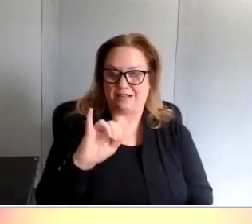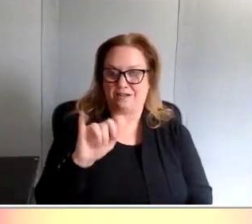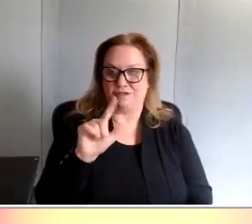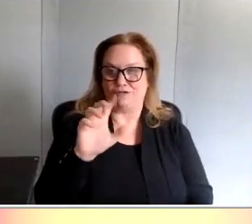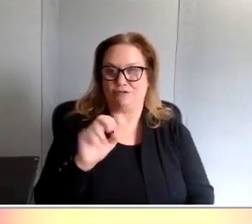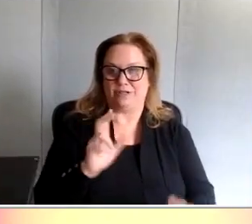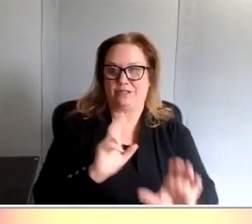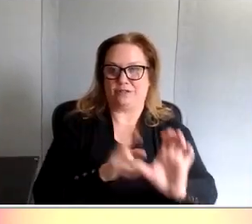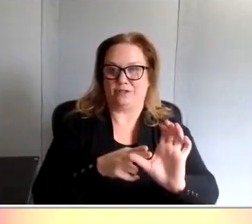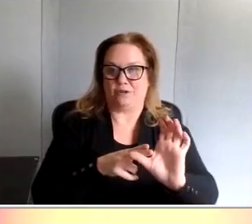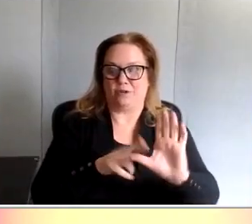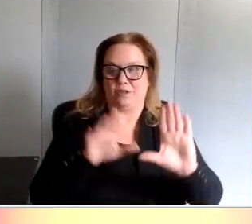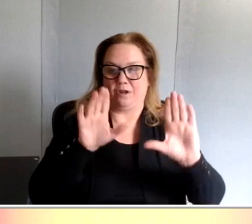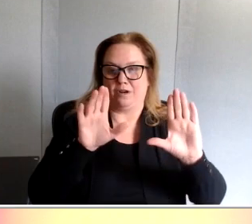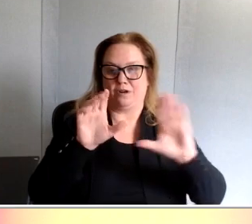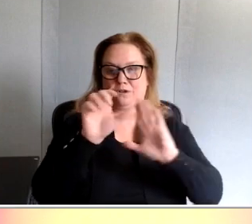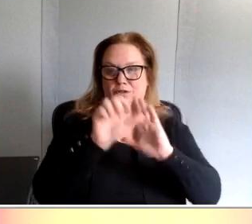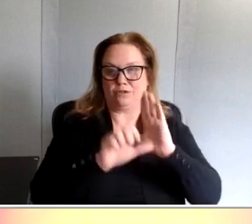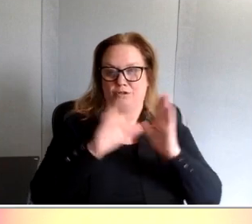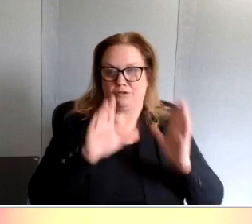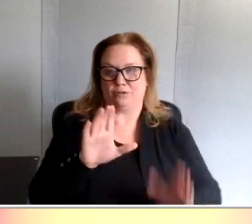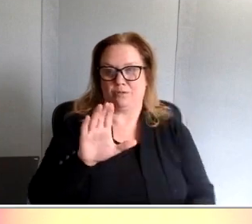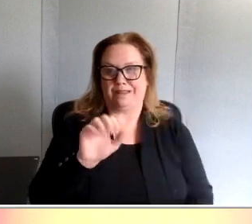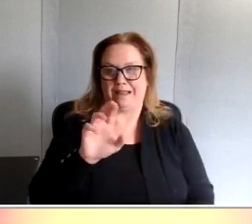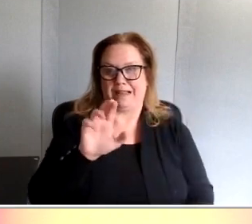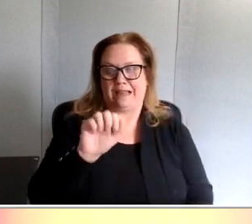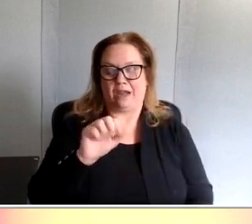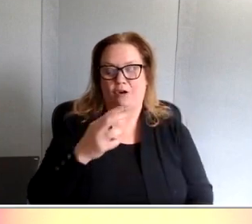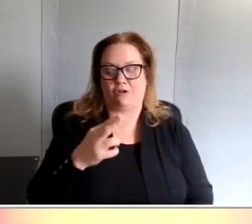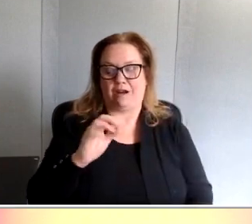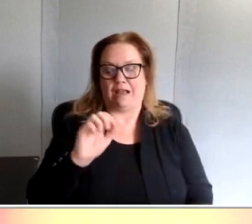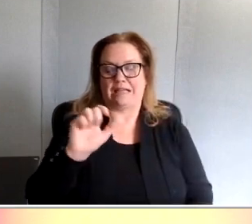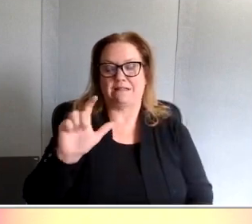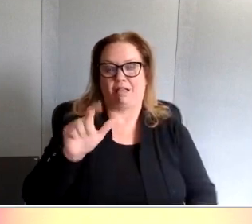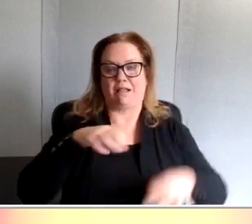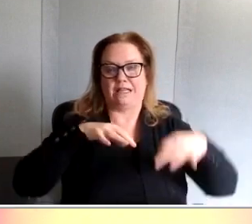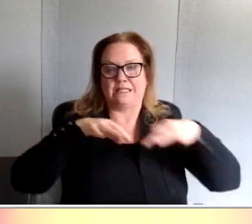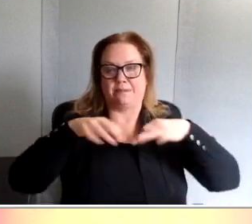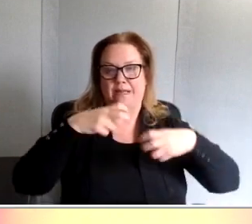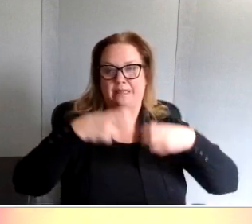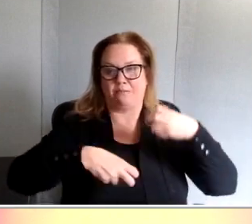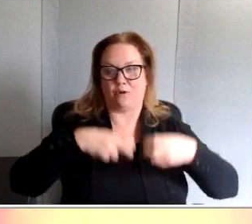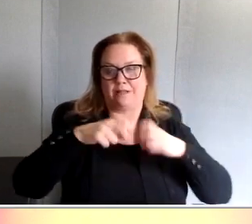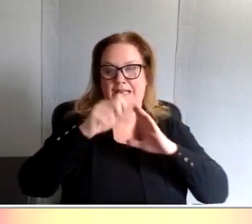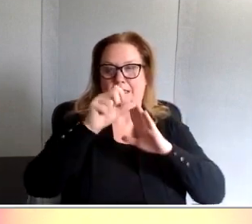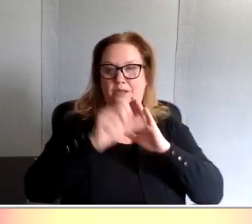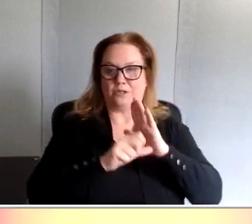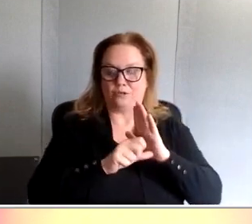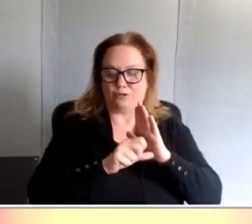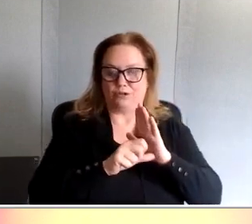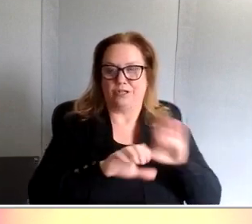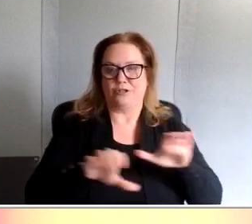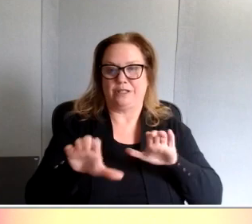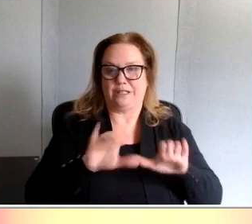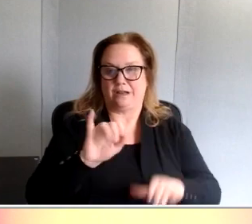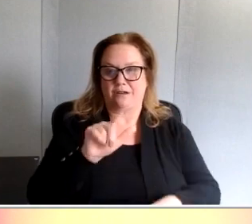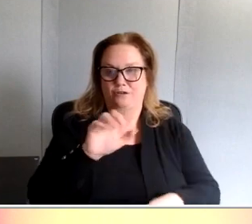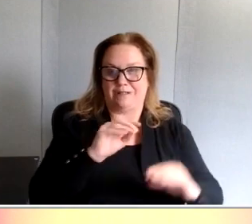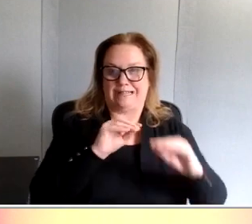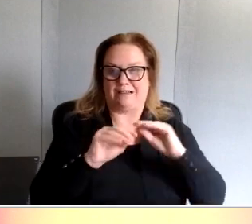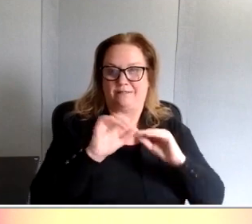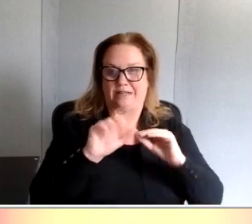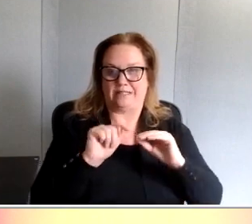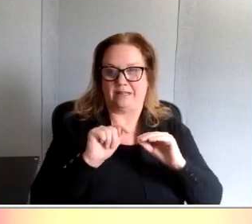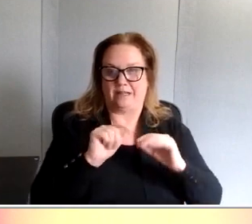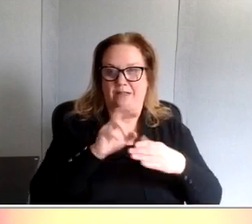her incredible surgeon, Dr. Kara Hessel, who explains the problem and the surgery she performed on Julie that fixed it. The